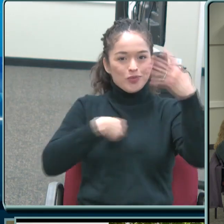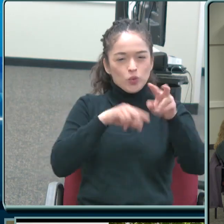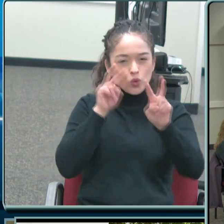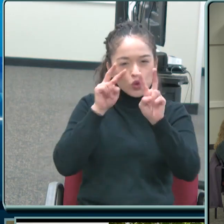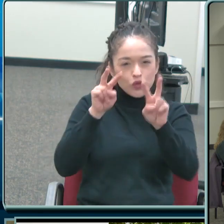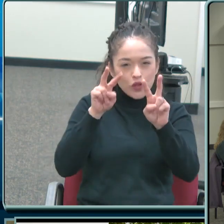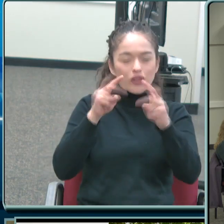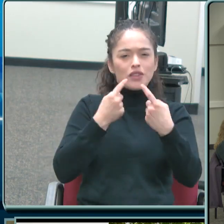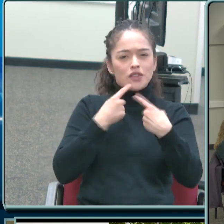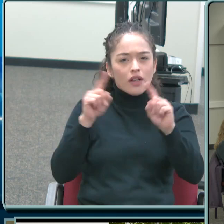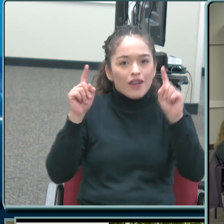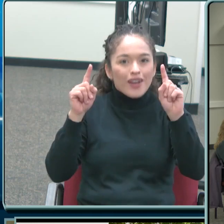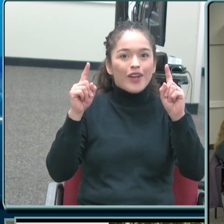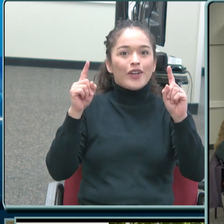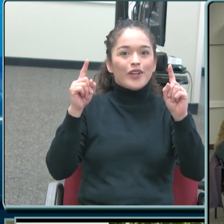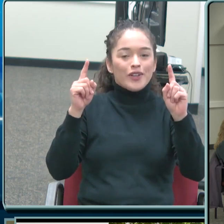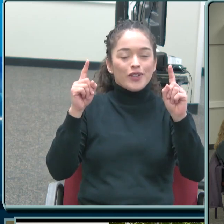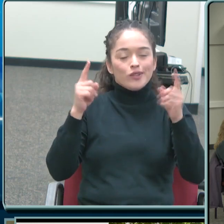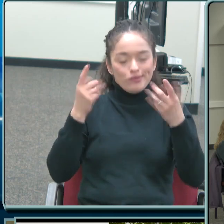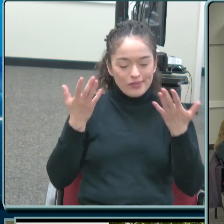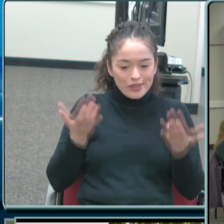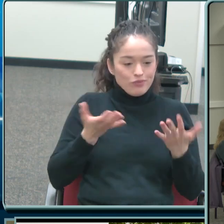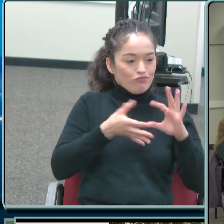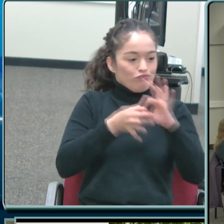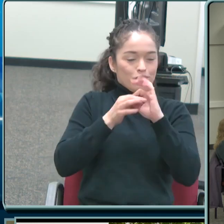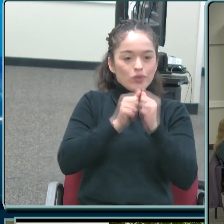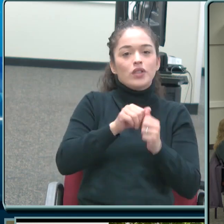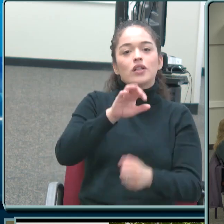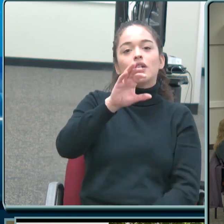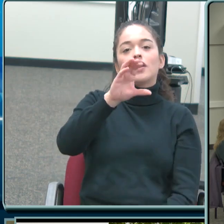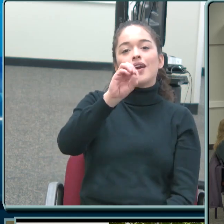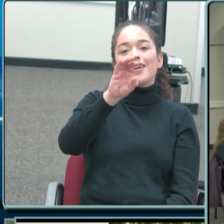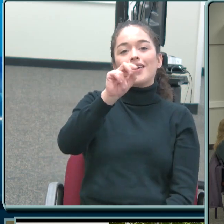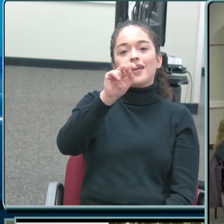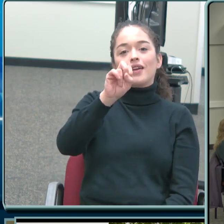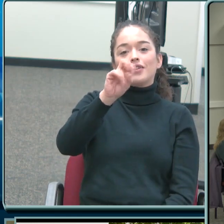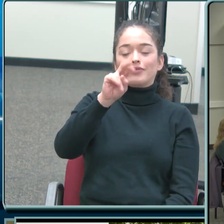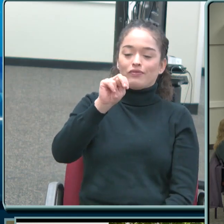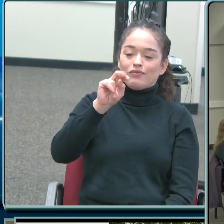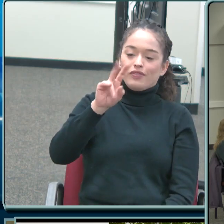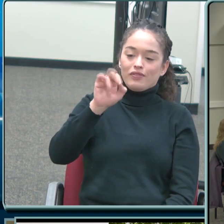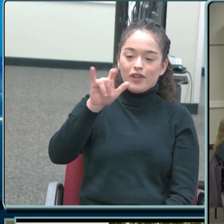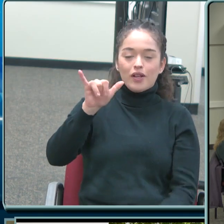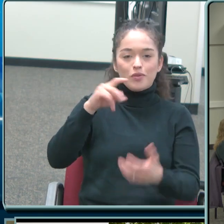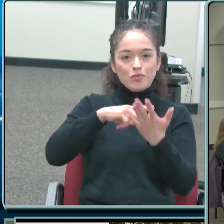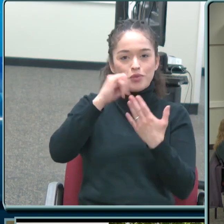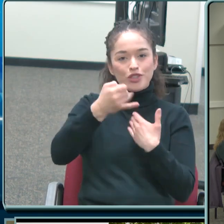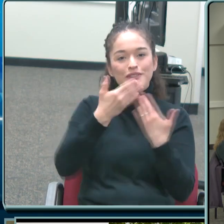building on our success through the Connect Fountain project. Thank you.